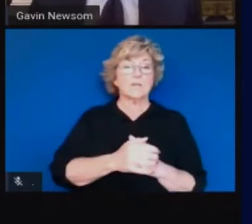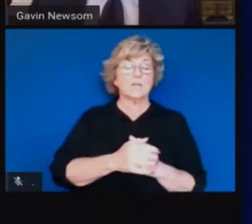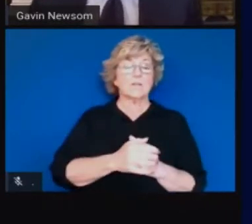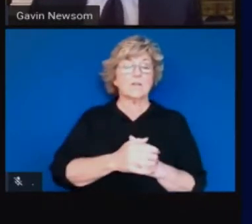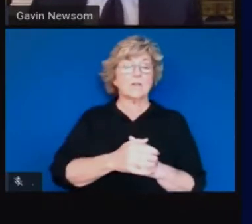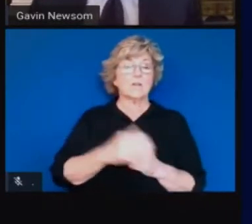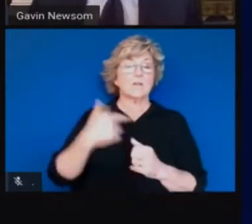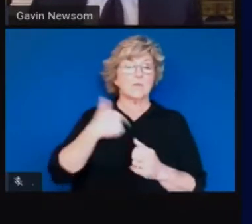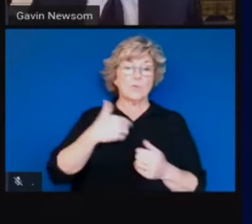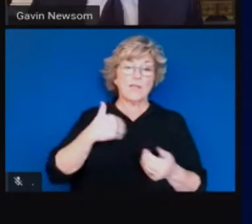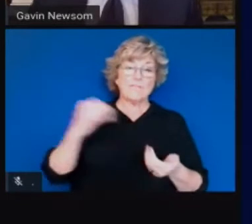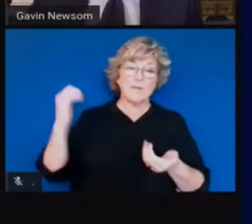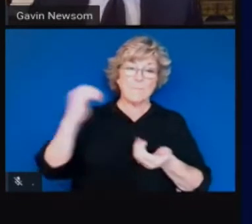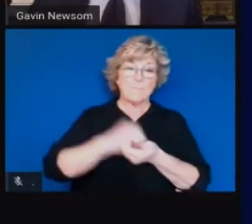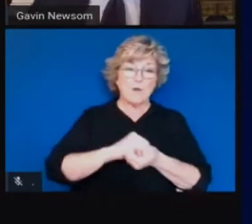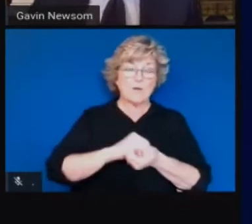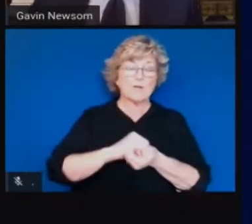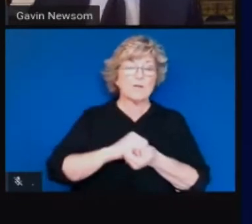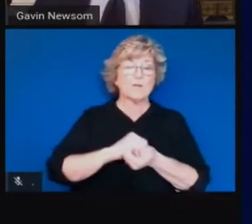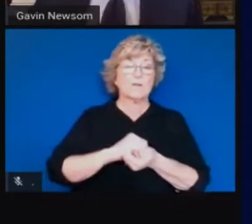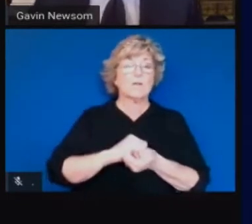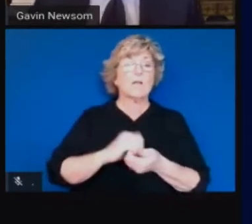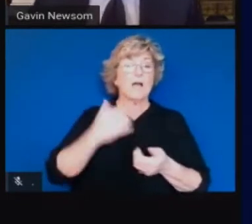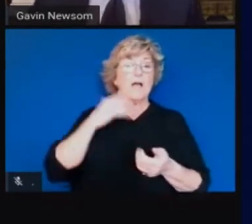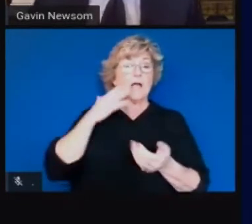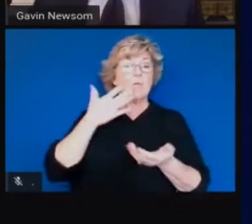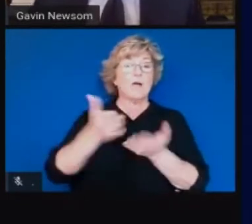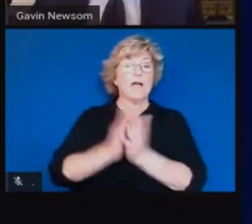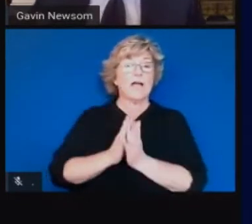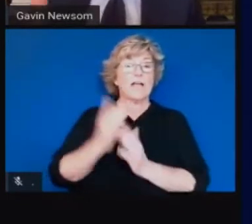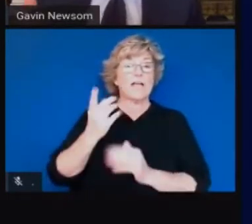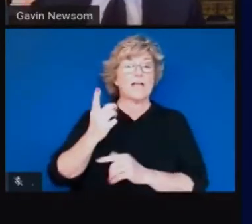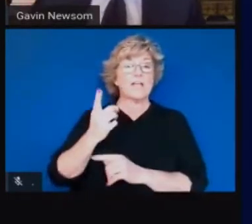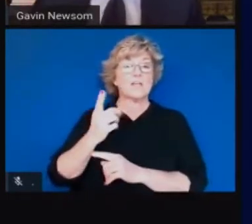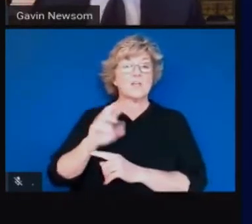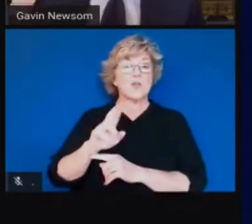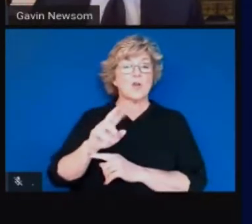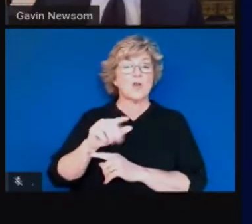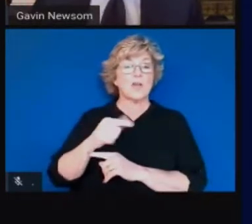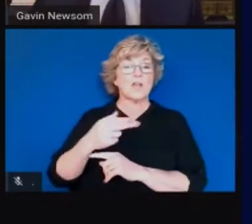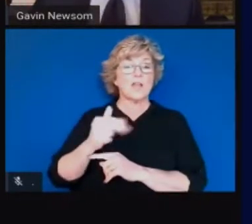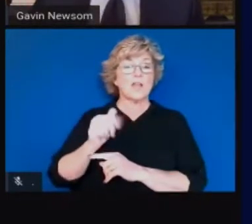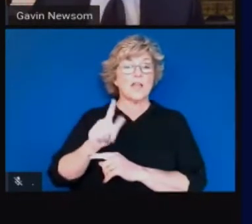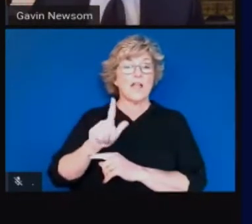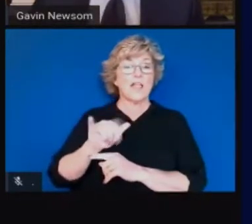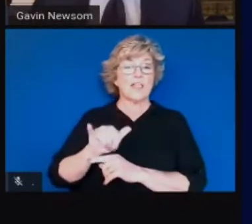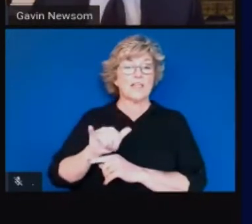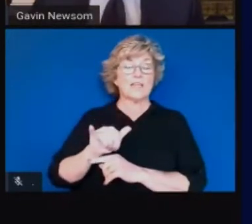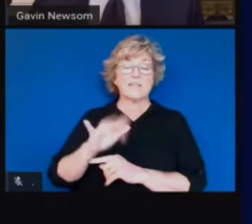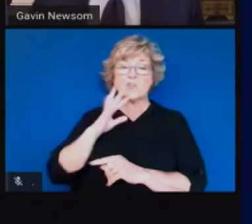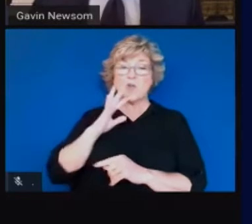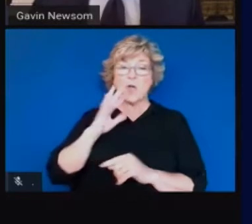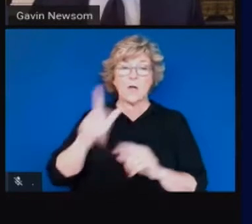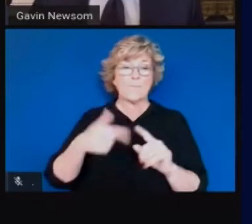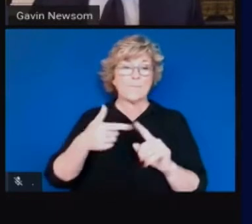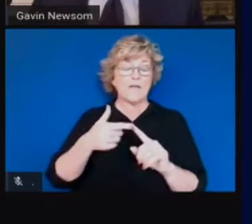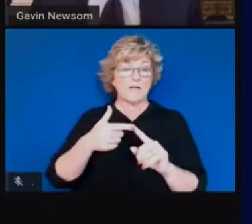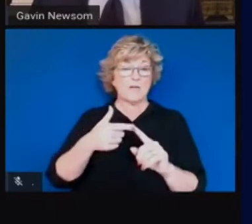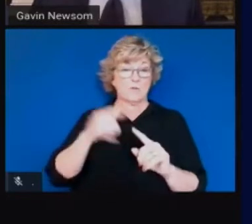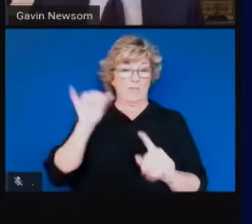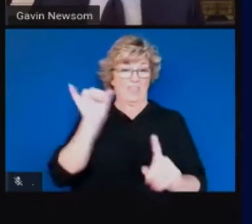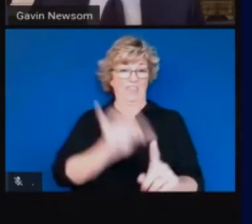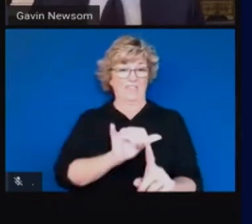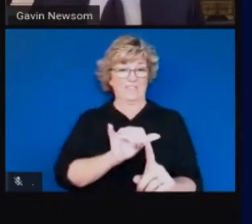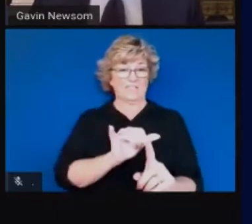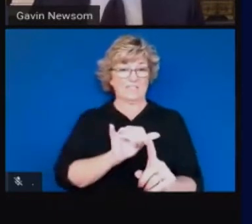that we have. And in a moment, I'm going to ask Dr. Galley to talk a little bit more about this space in